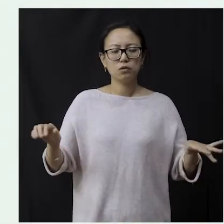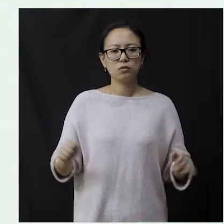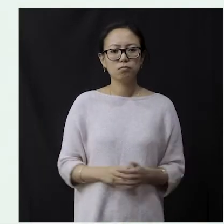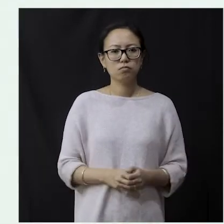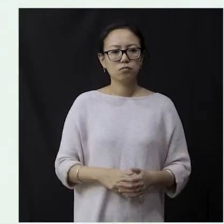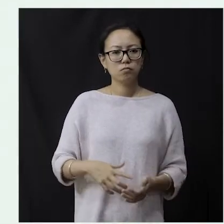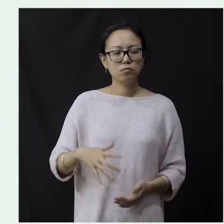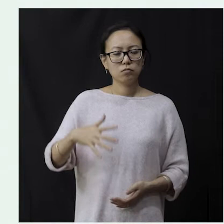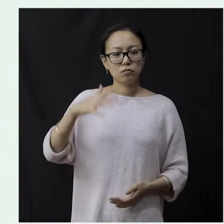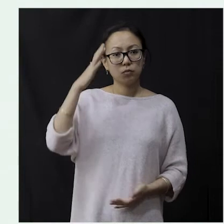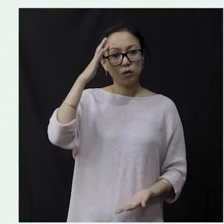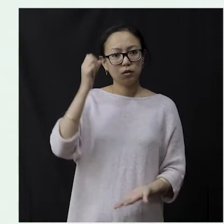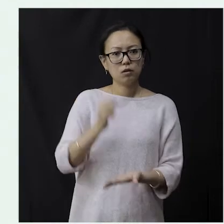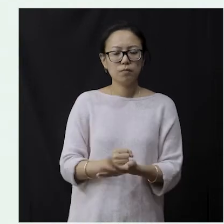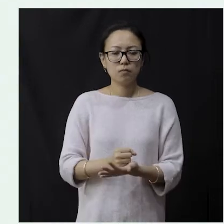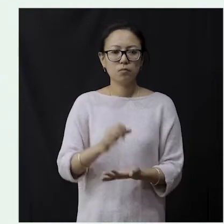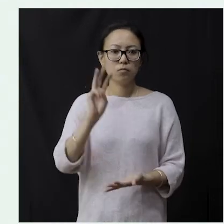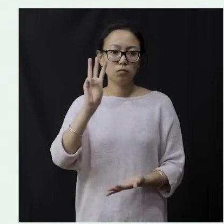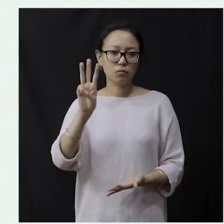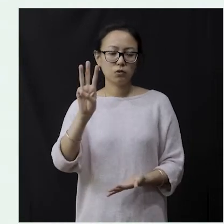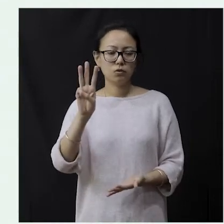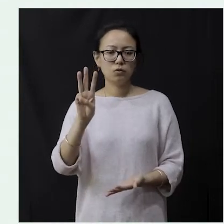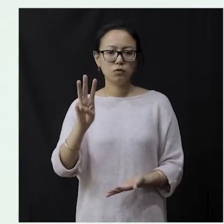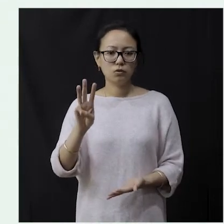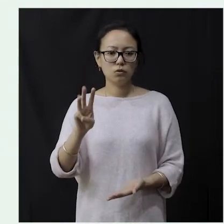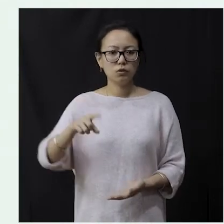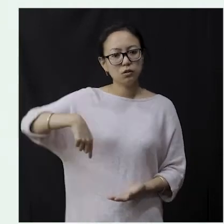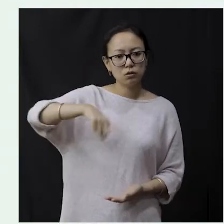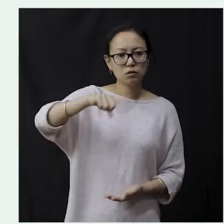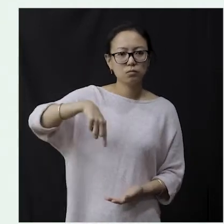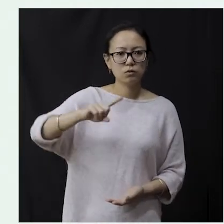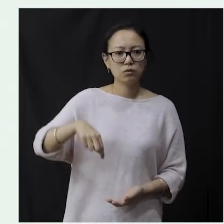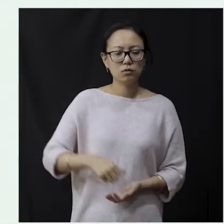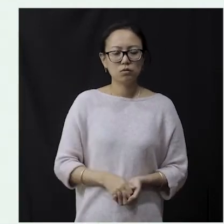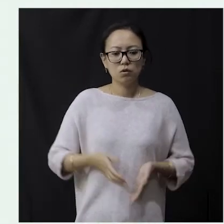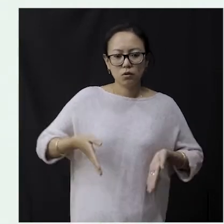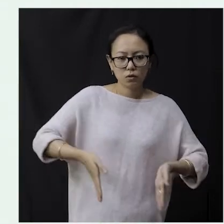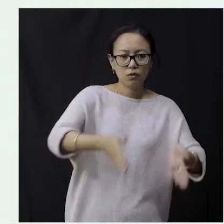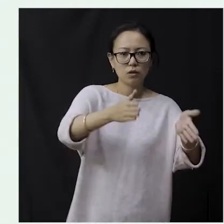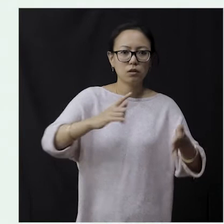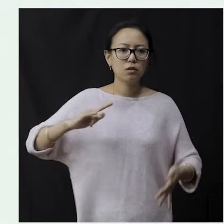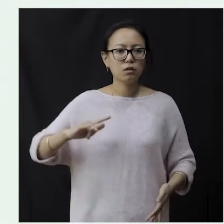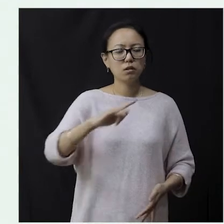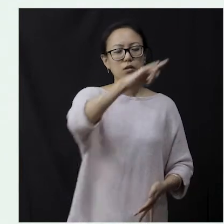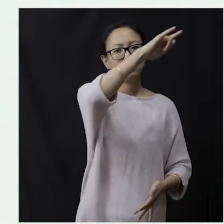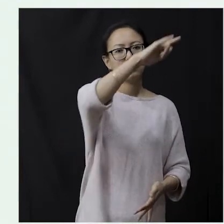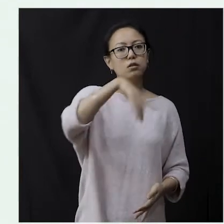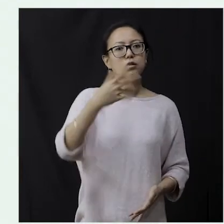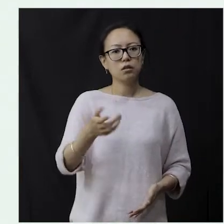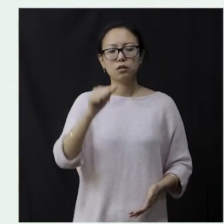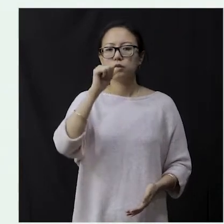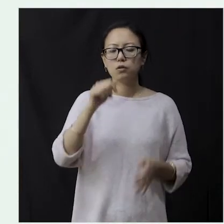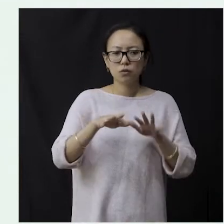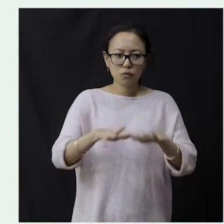these three. There are three main types of transportation: land, air, and water.